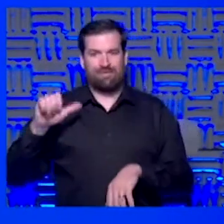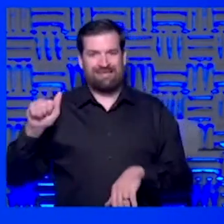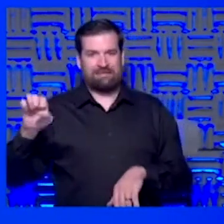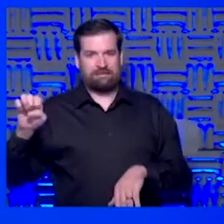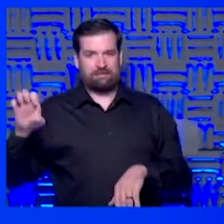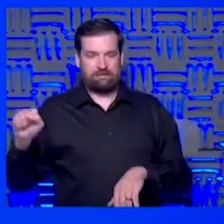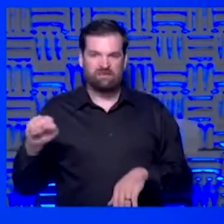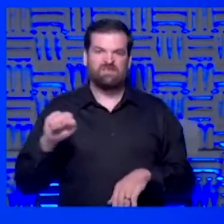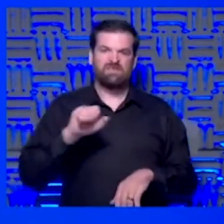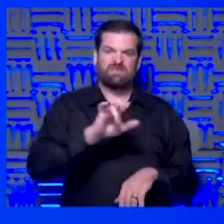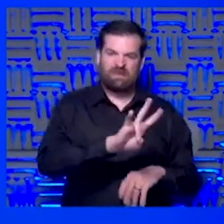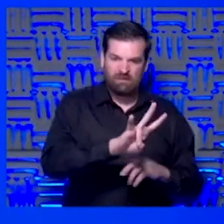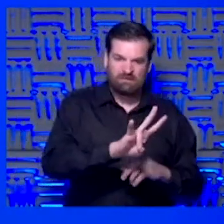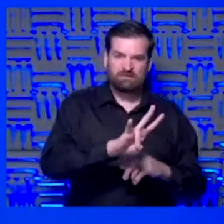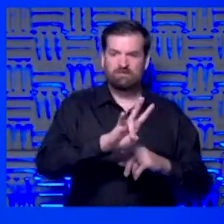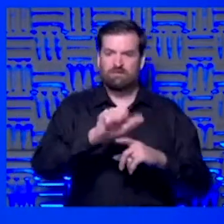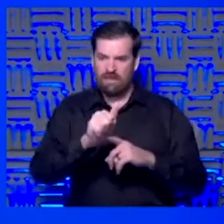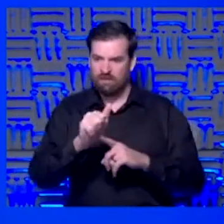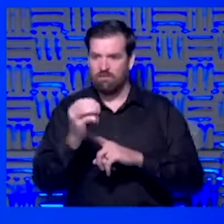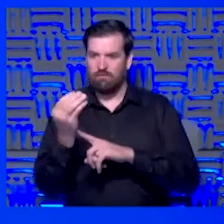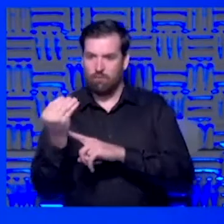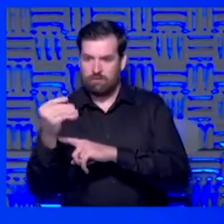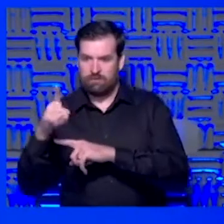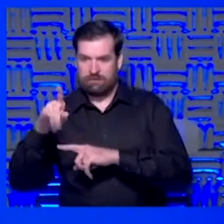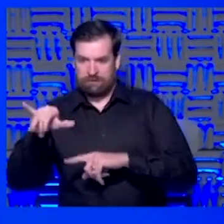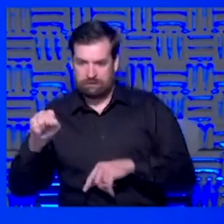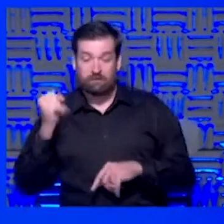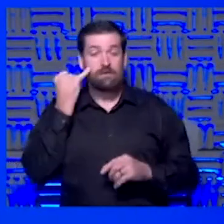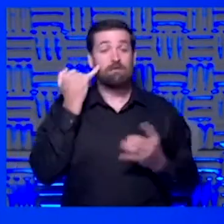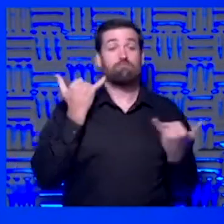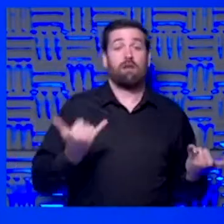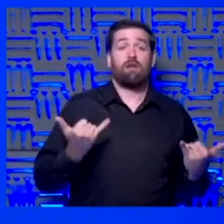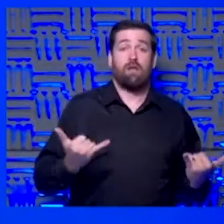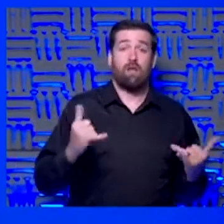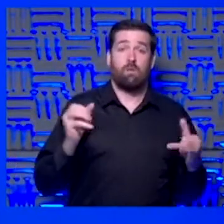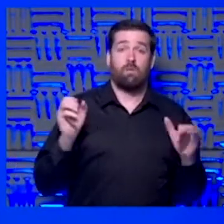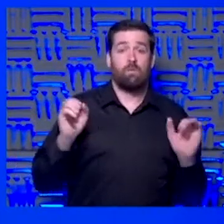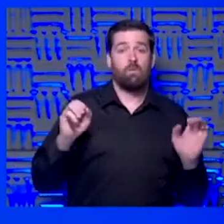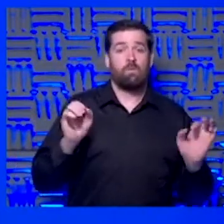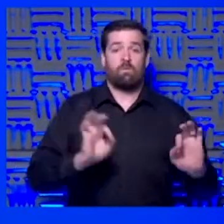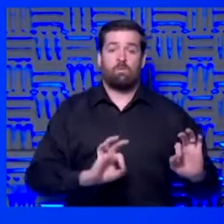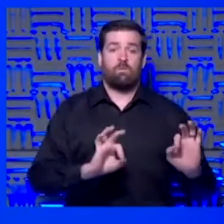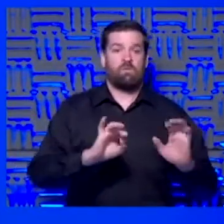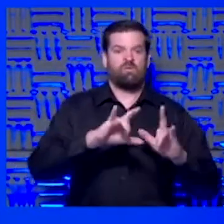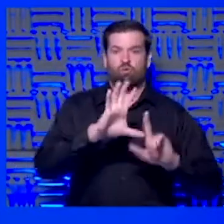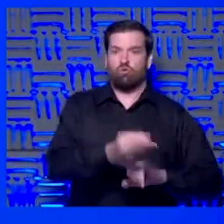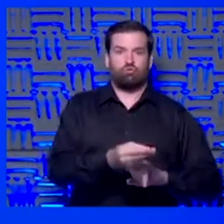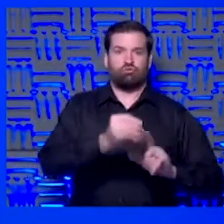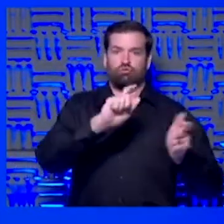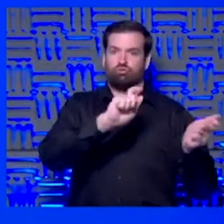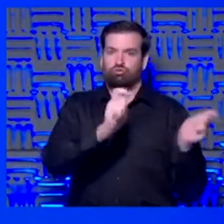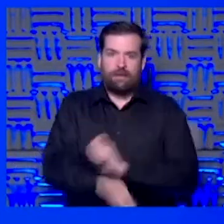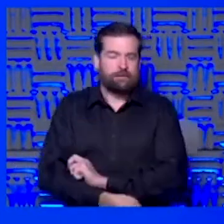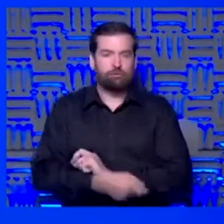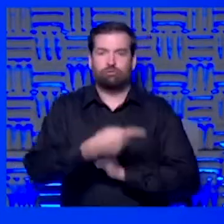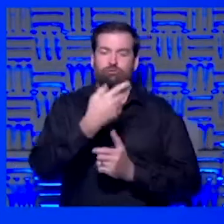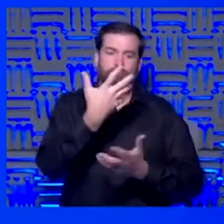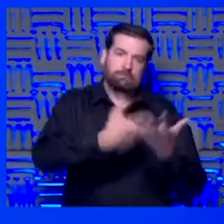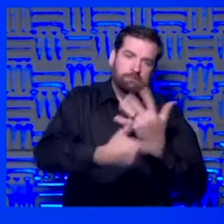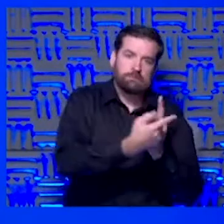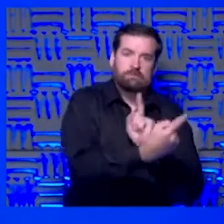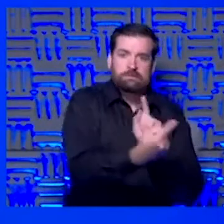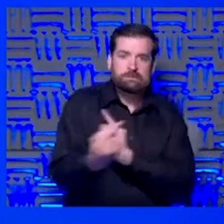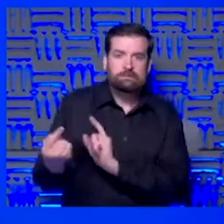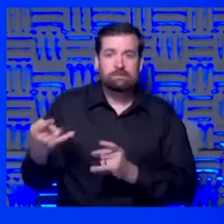10, 14 days. So if those numbers are low right now, and if we have more of a culture change with the masking and the distancing, hopefully